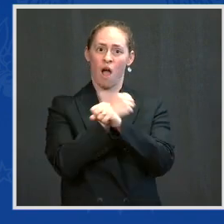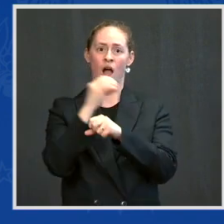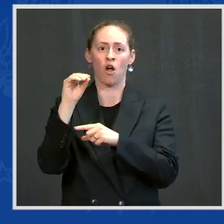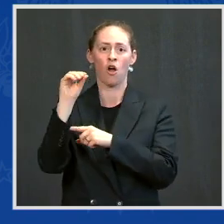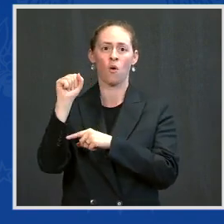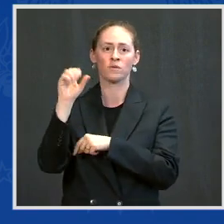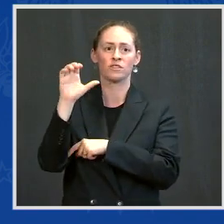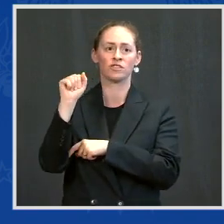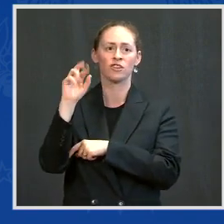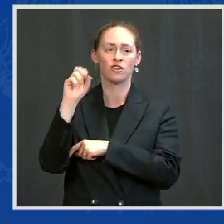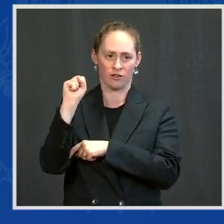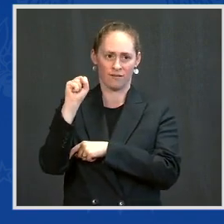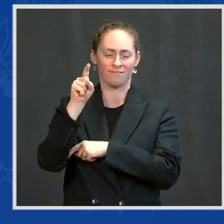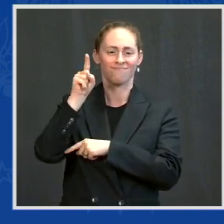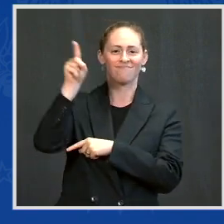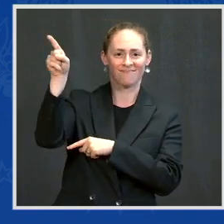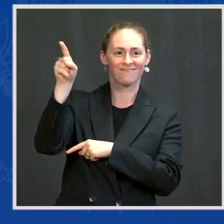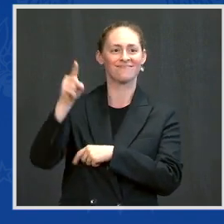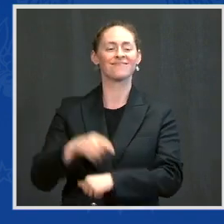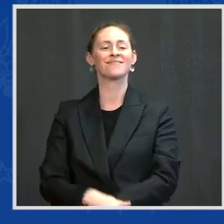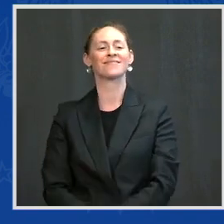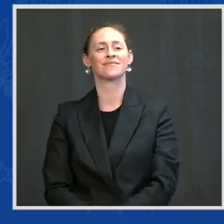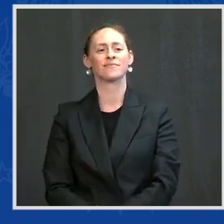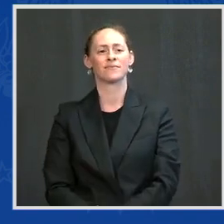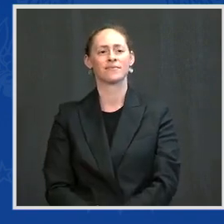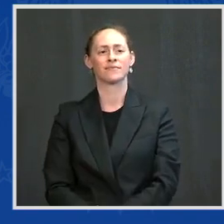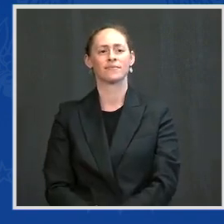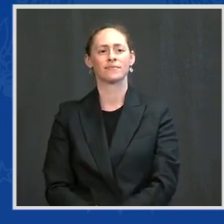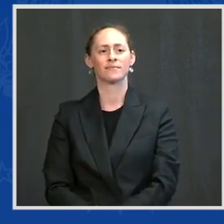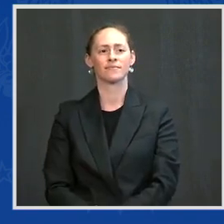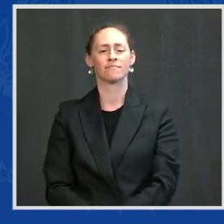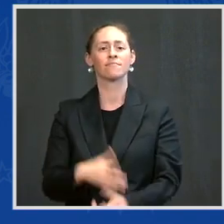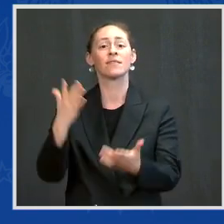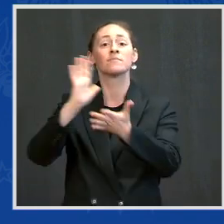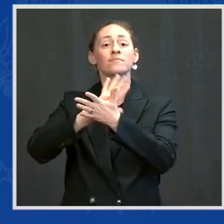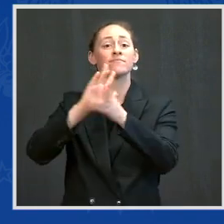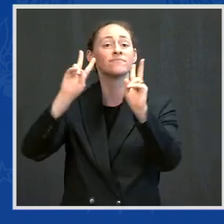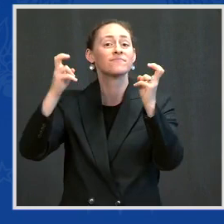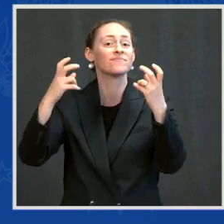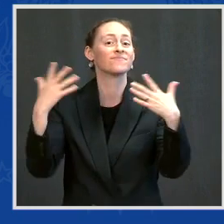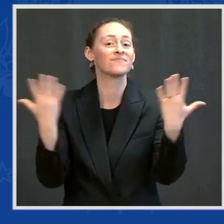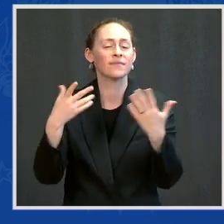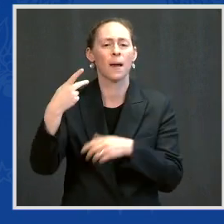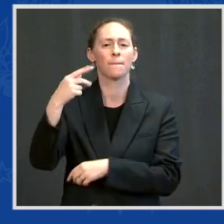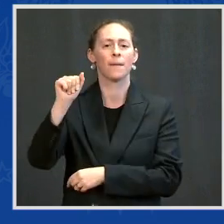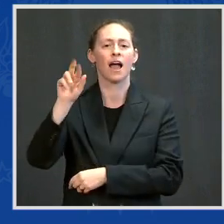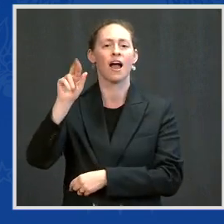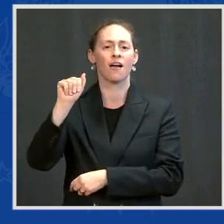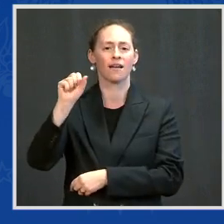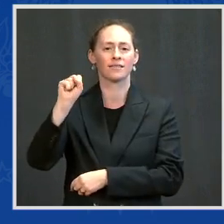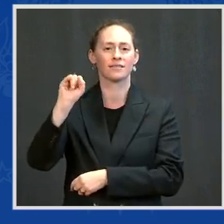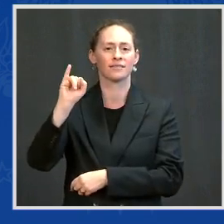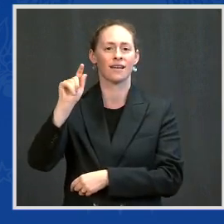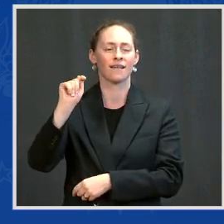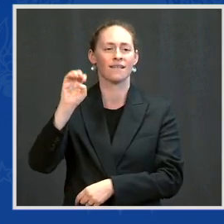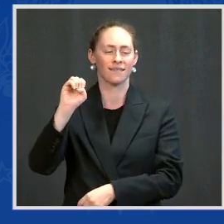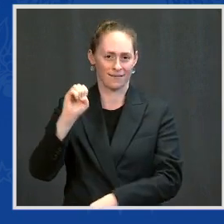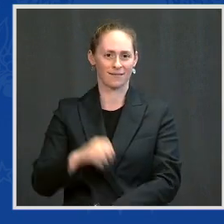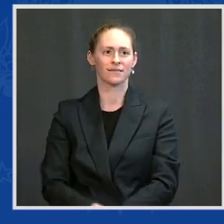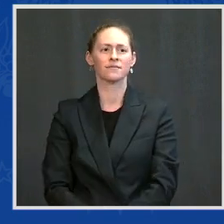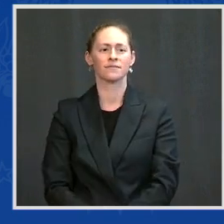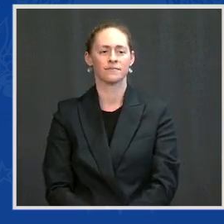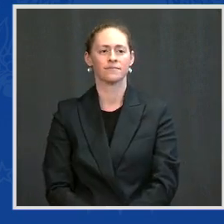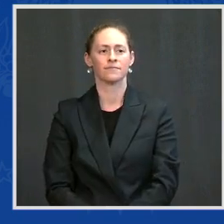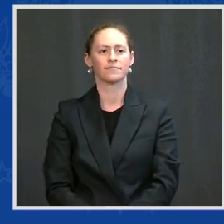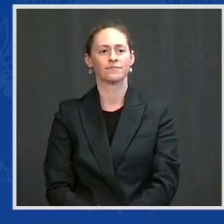last year. And so our two countries, our two nations have the tools and the deep connections that we need to